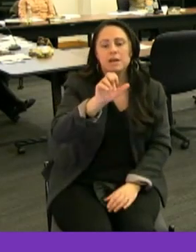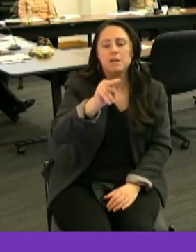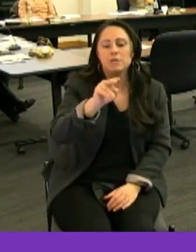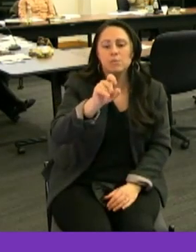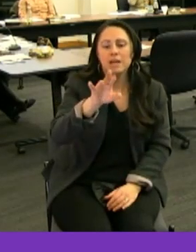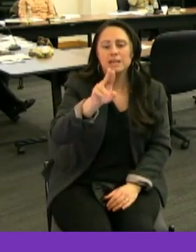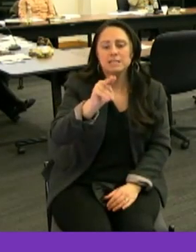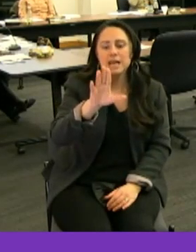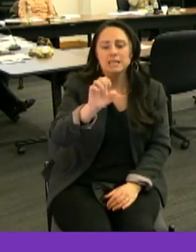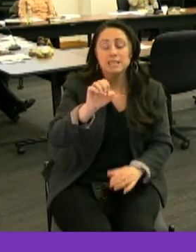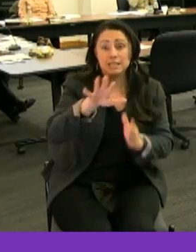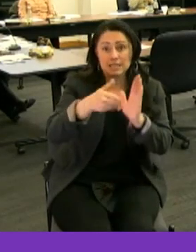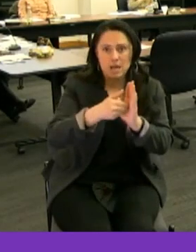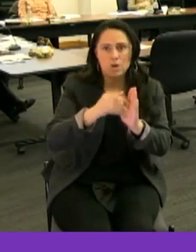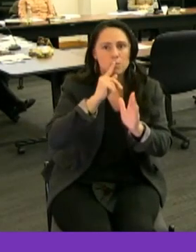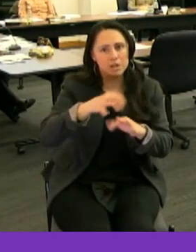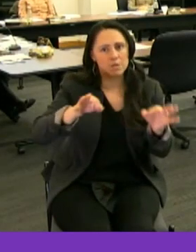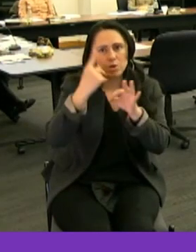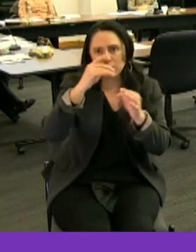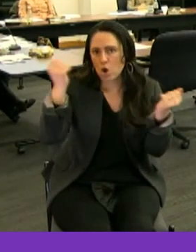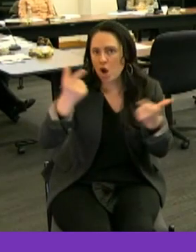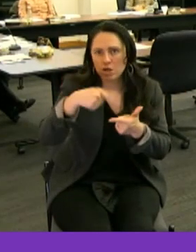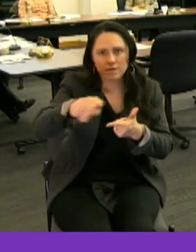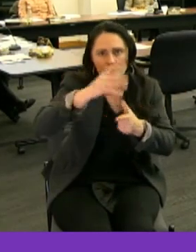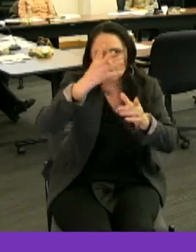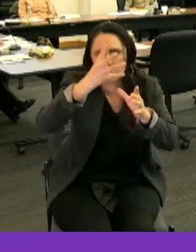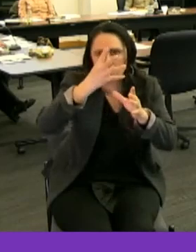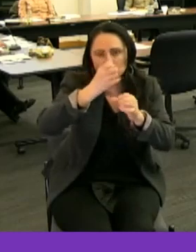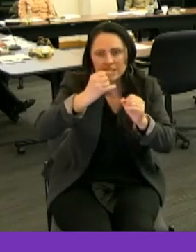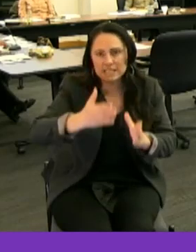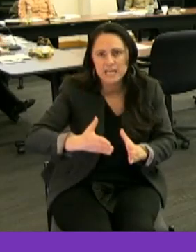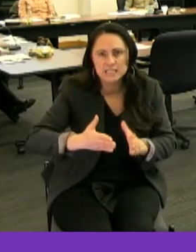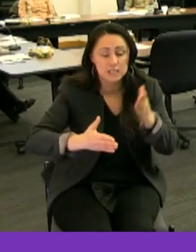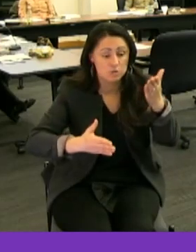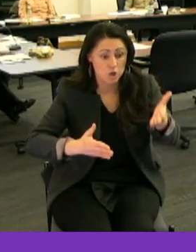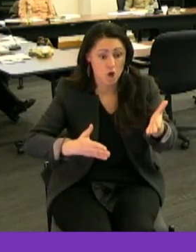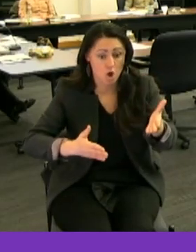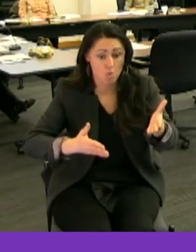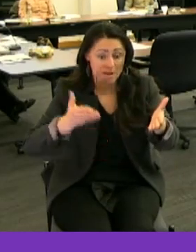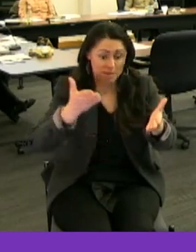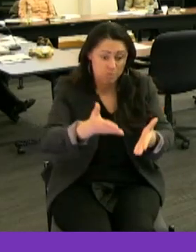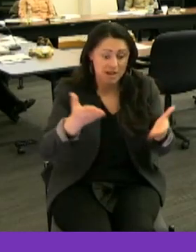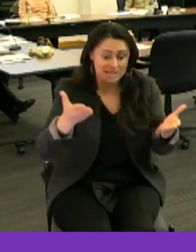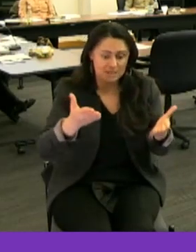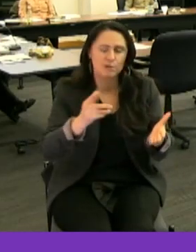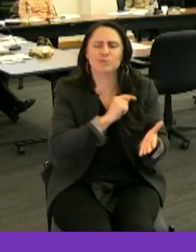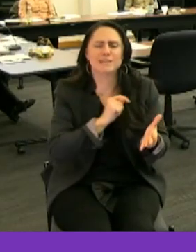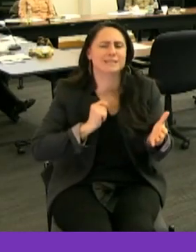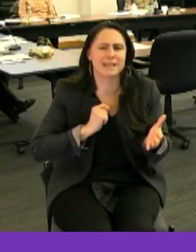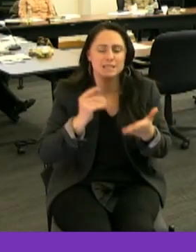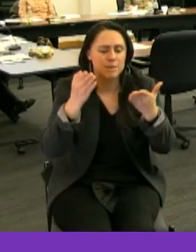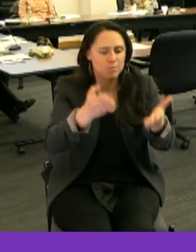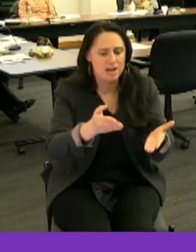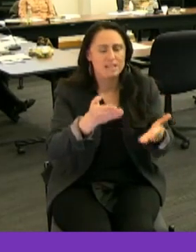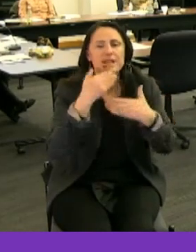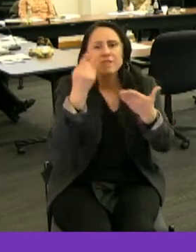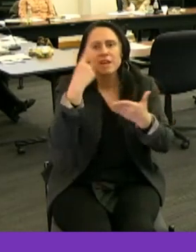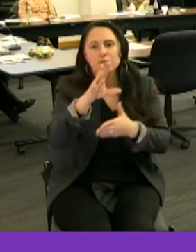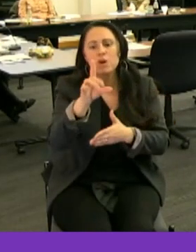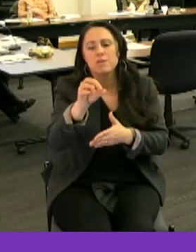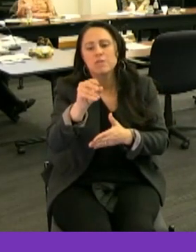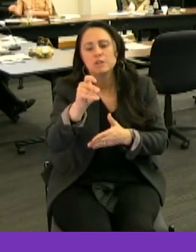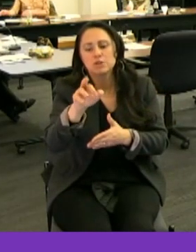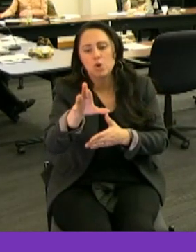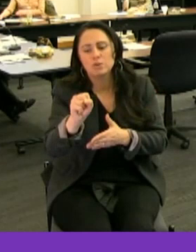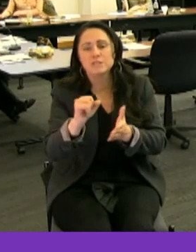Center. I think it's really important for all of you trustees to be present and thank all of our donors that have given so generously to